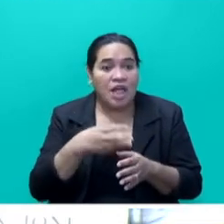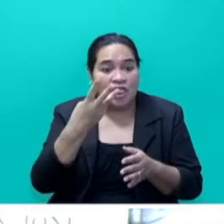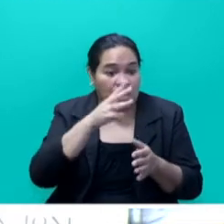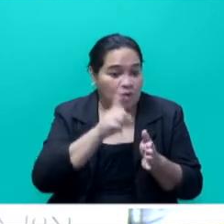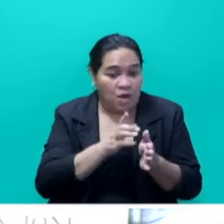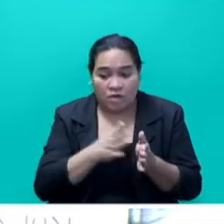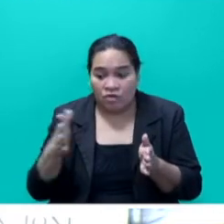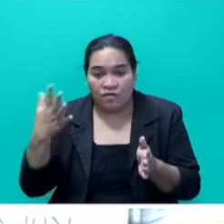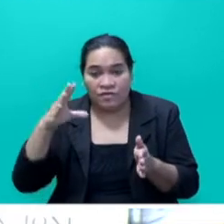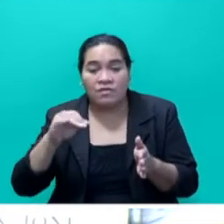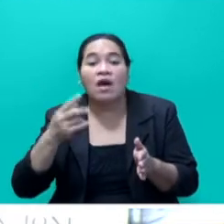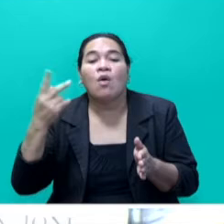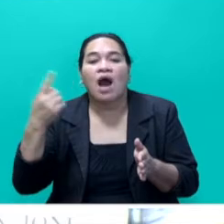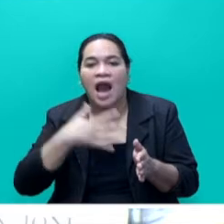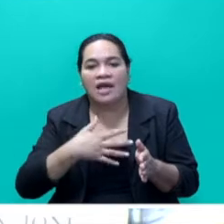old were